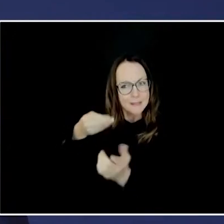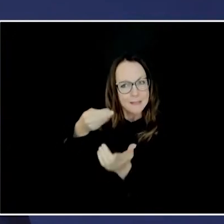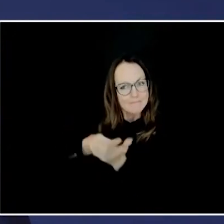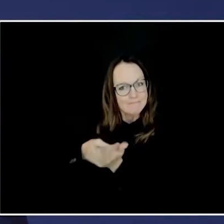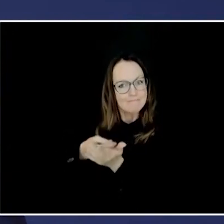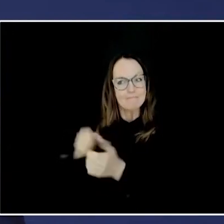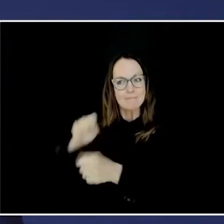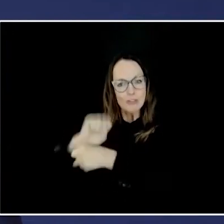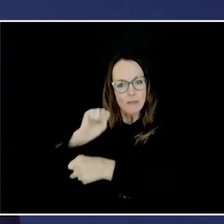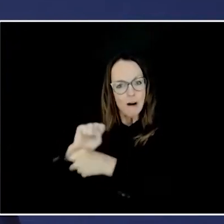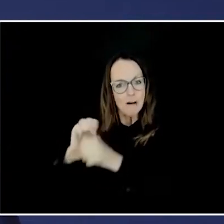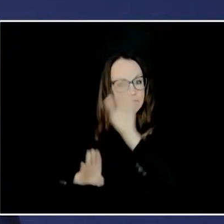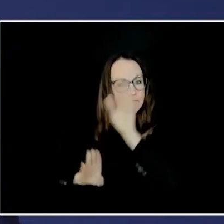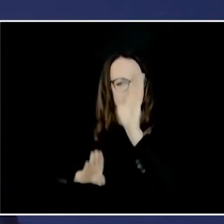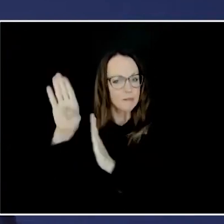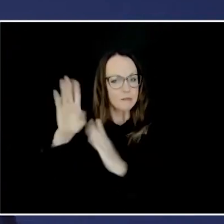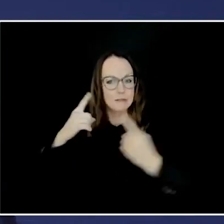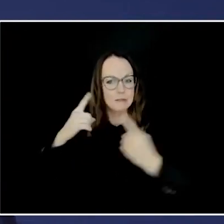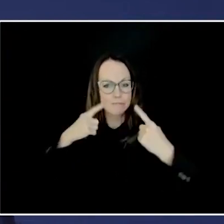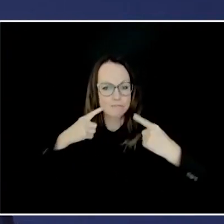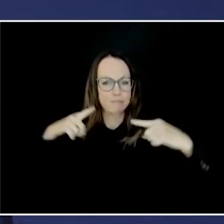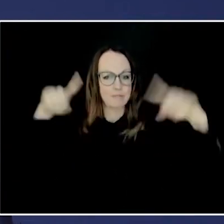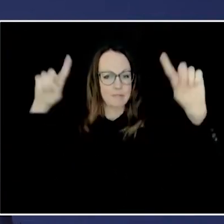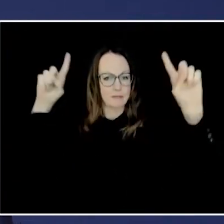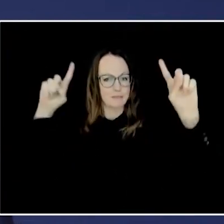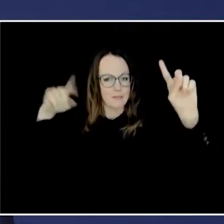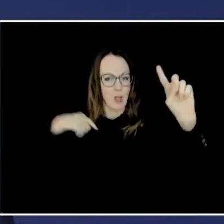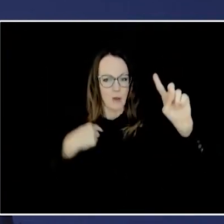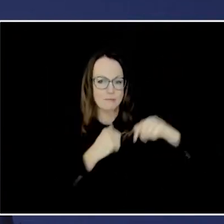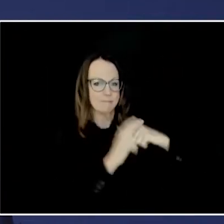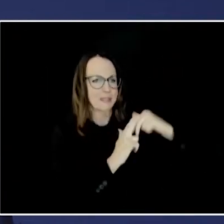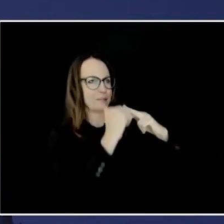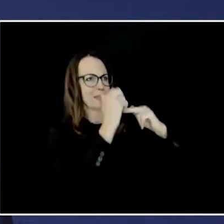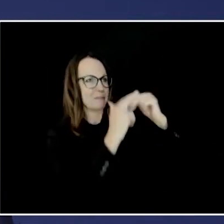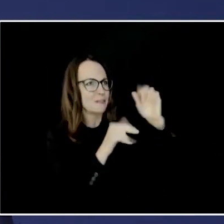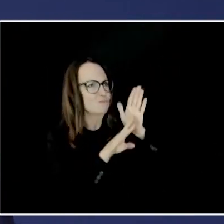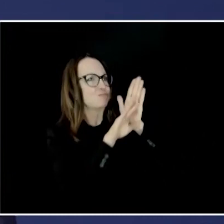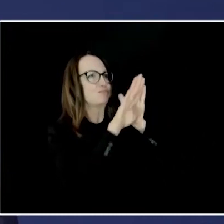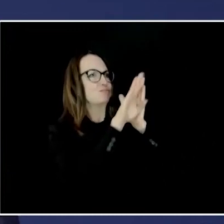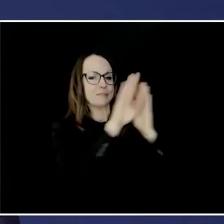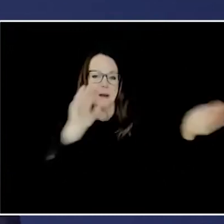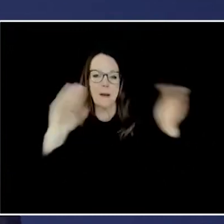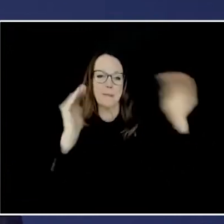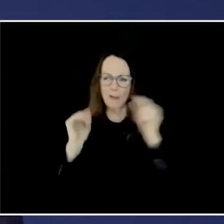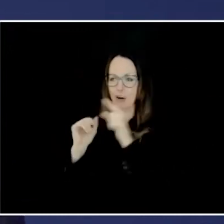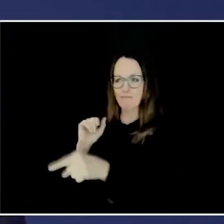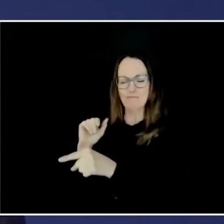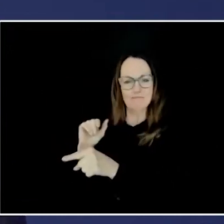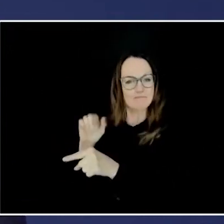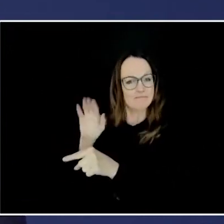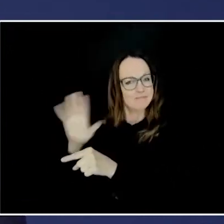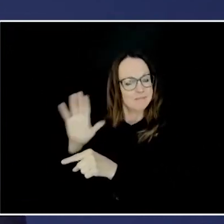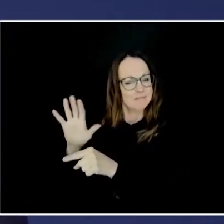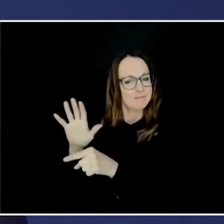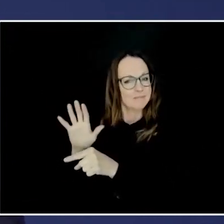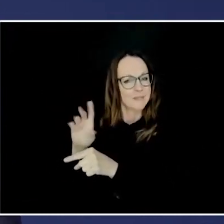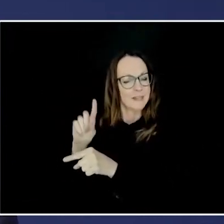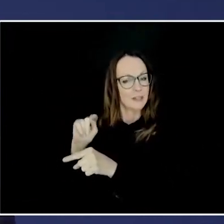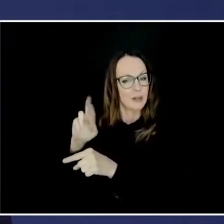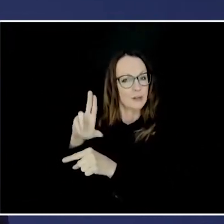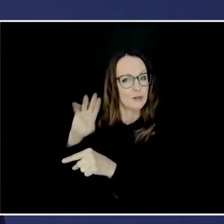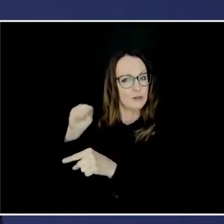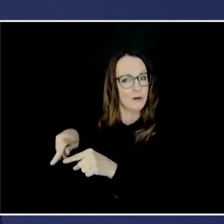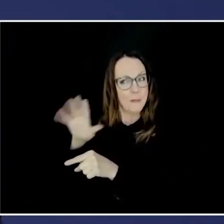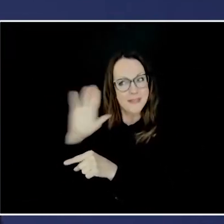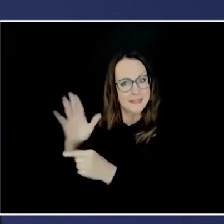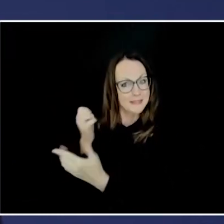over. We're building an economy from the middle out and the bottom up so that when that happens, the middle class does well, the poor have a shot, and the